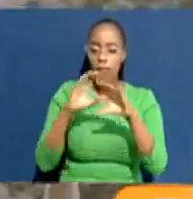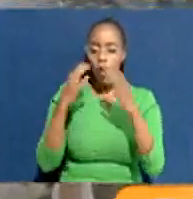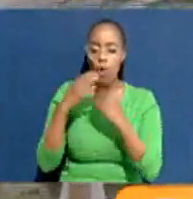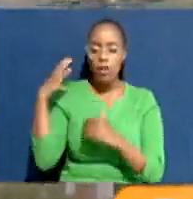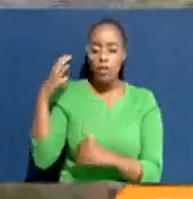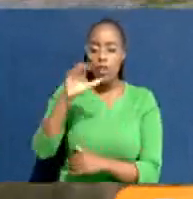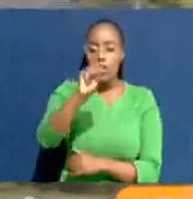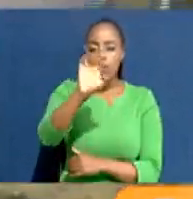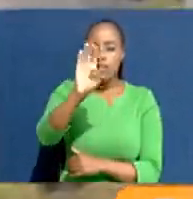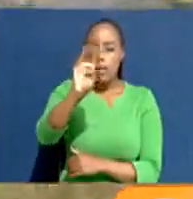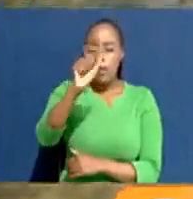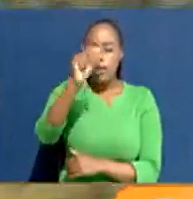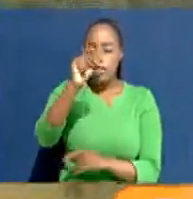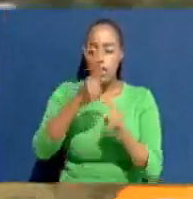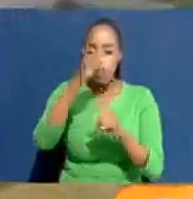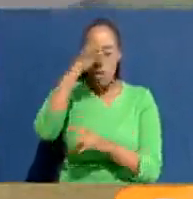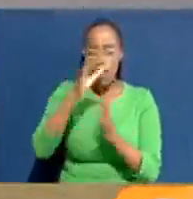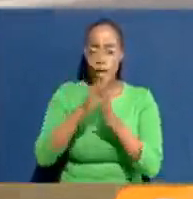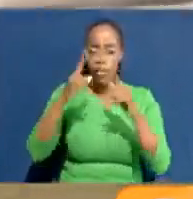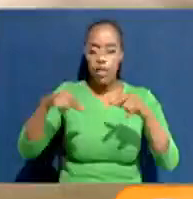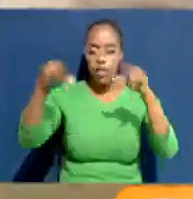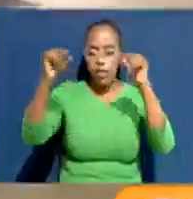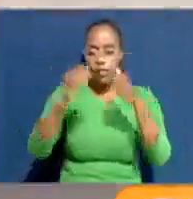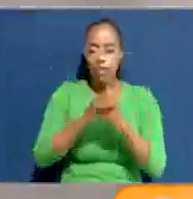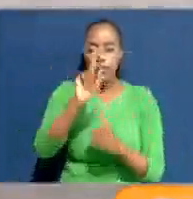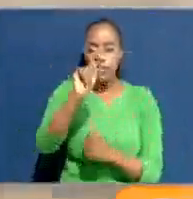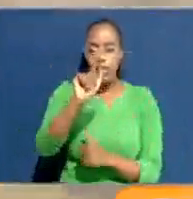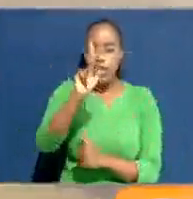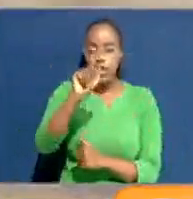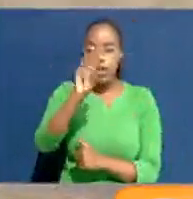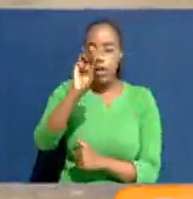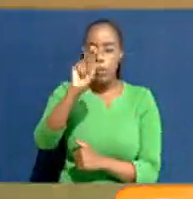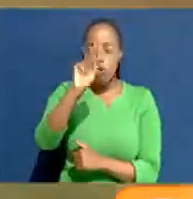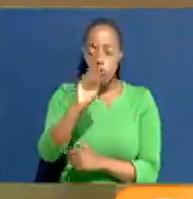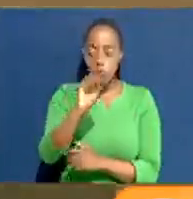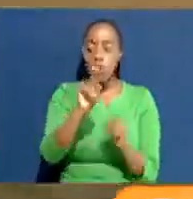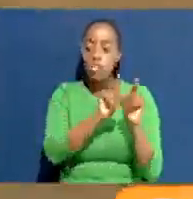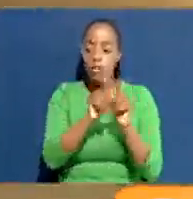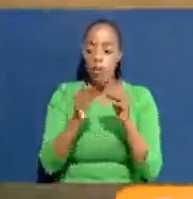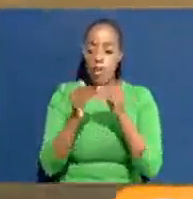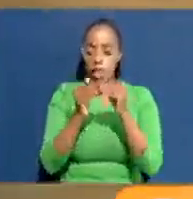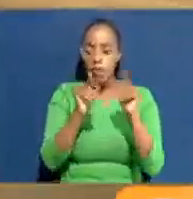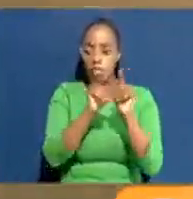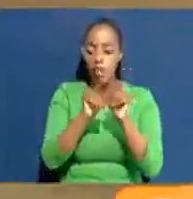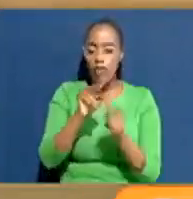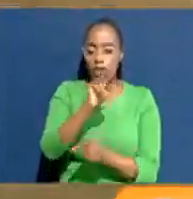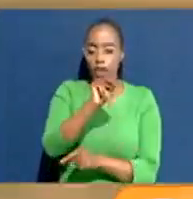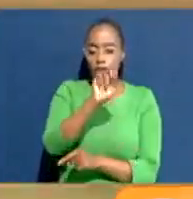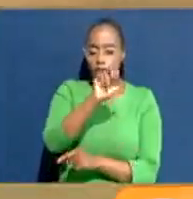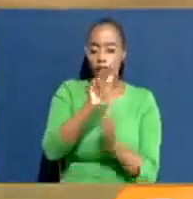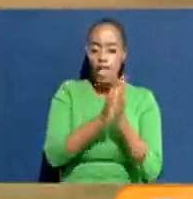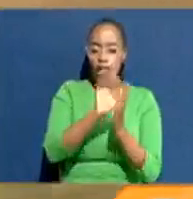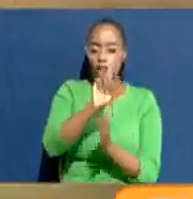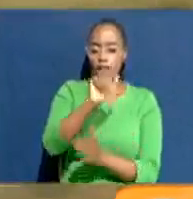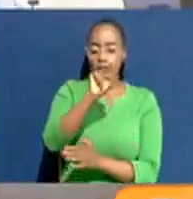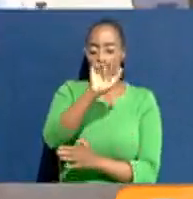Sebastian Ogier of France, and Japanese Katsuta Takamoto. Hyundai's team will be led by Thierry Neuville, with Daniel